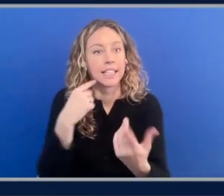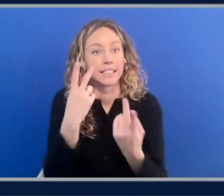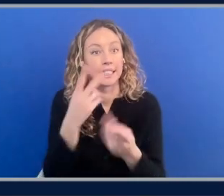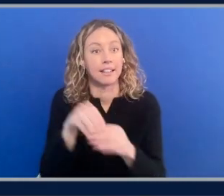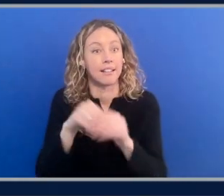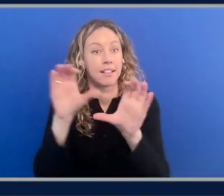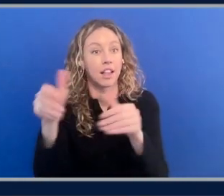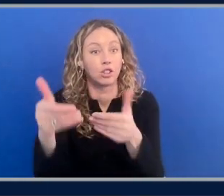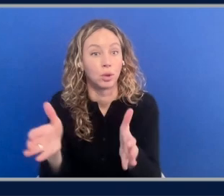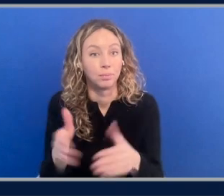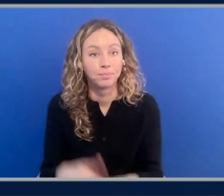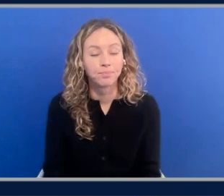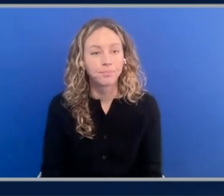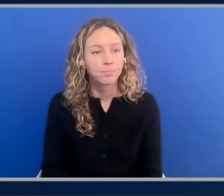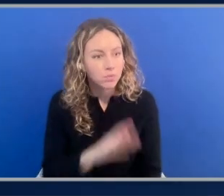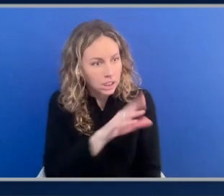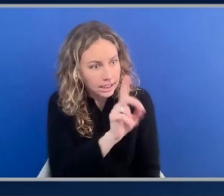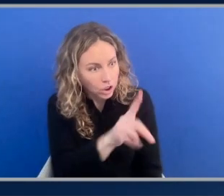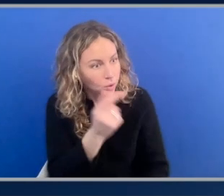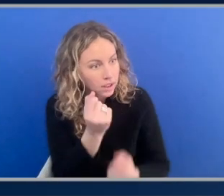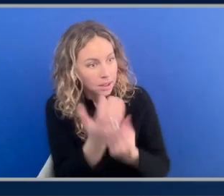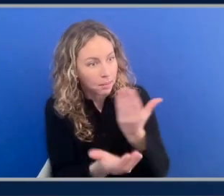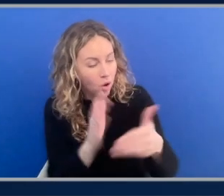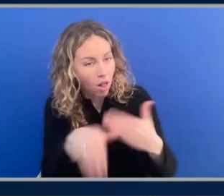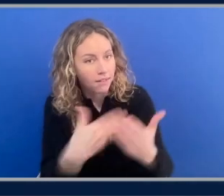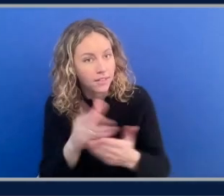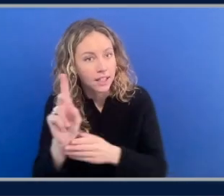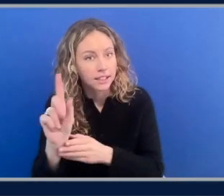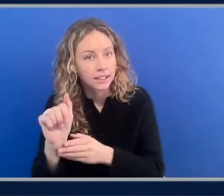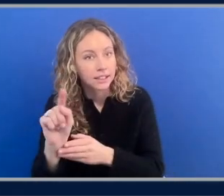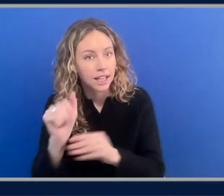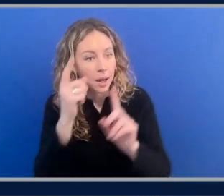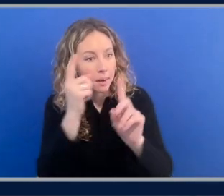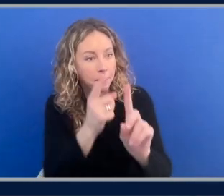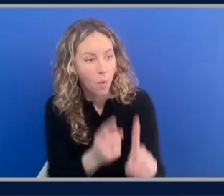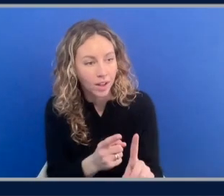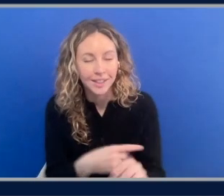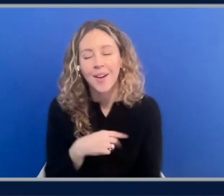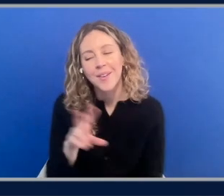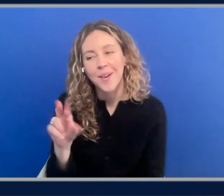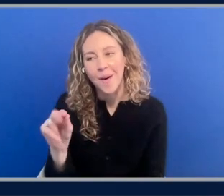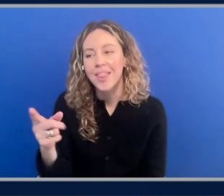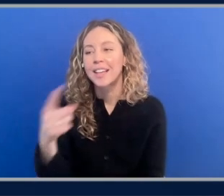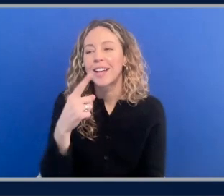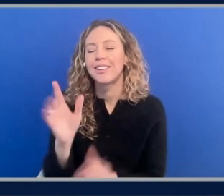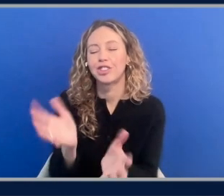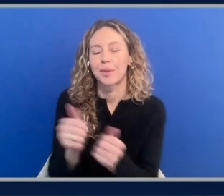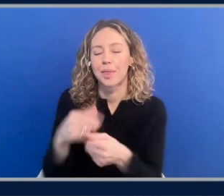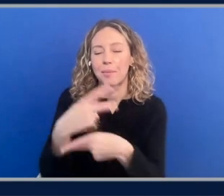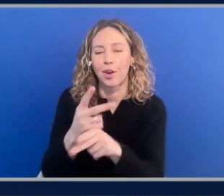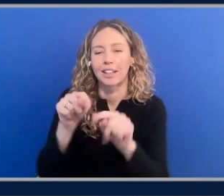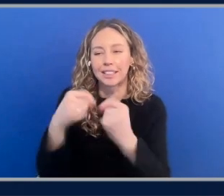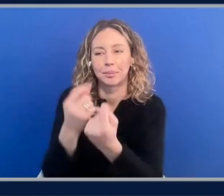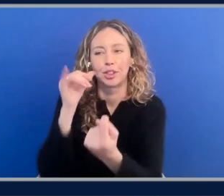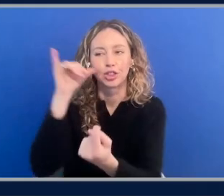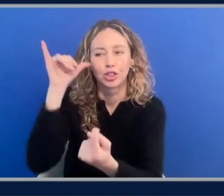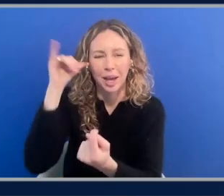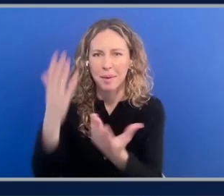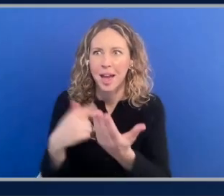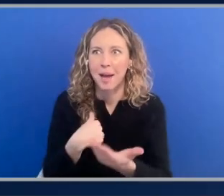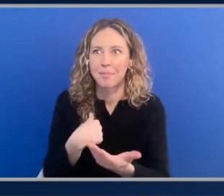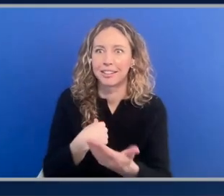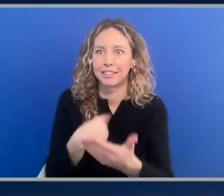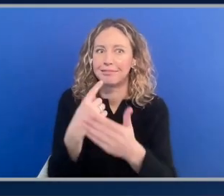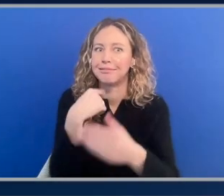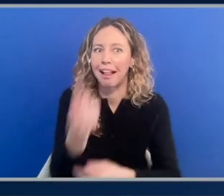points? I didn't. Oh, that's too bad. They should have asked you. I was talking to the product team yesterday, and they told me all about it. That's incredible. Yeah. Incredible. I'm probably sharing secret sauce right now.